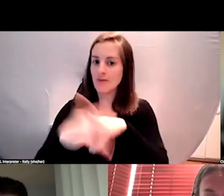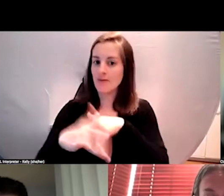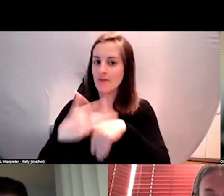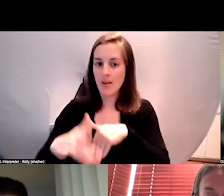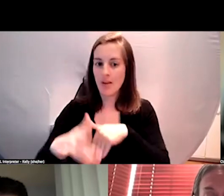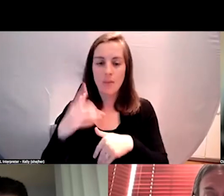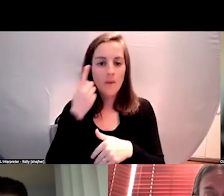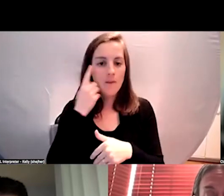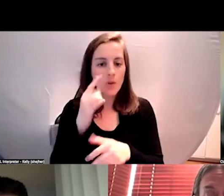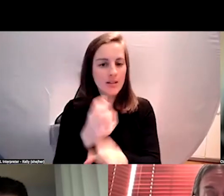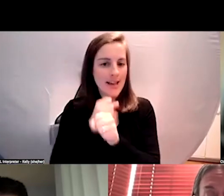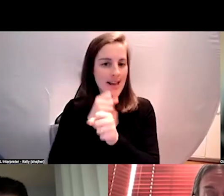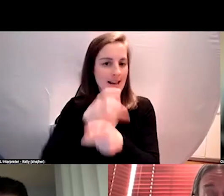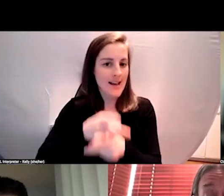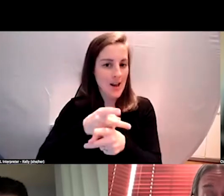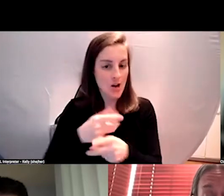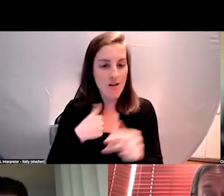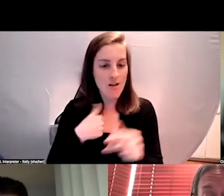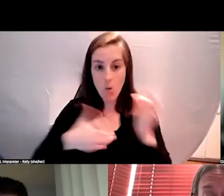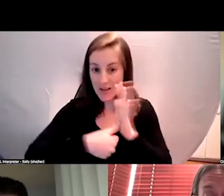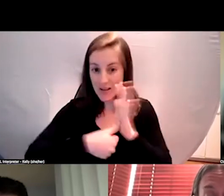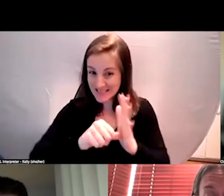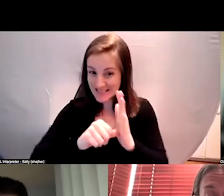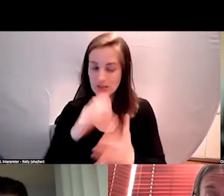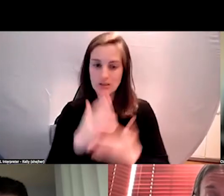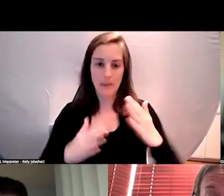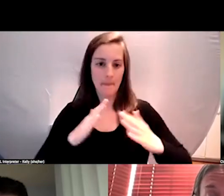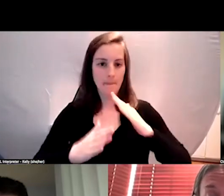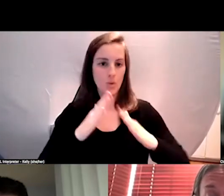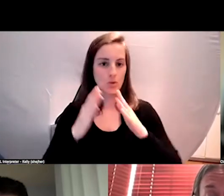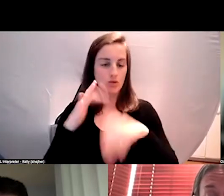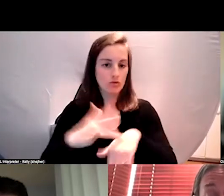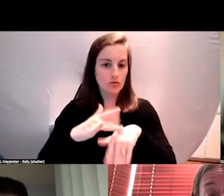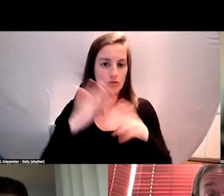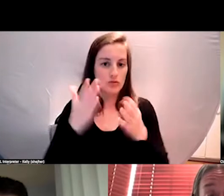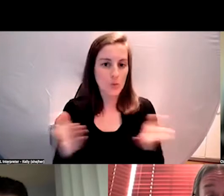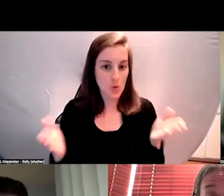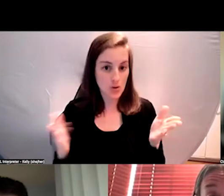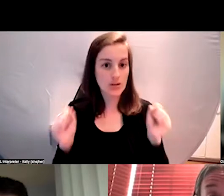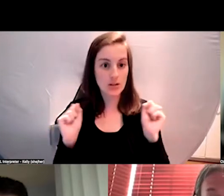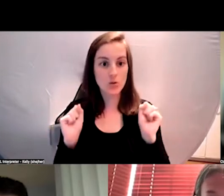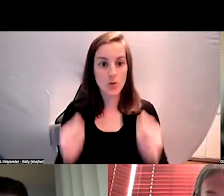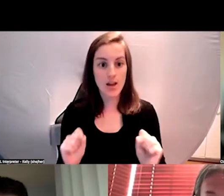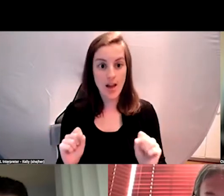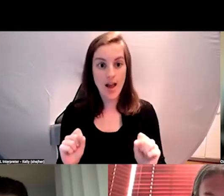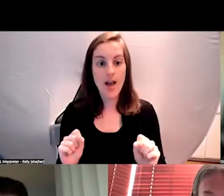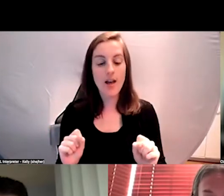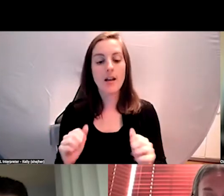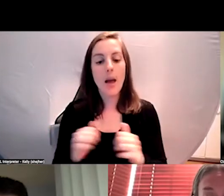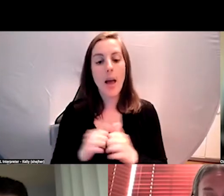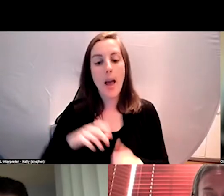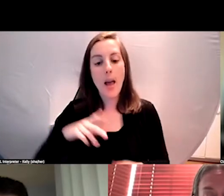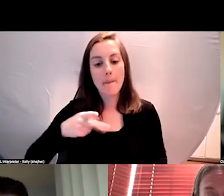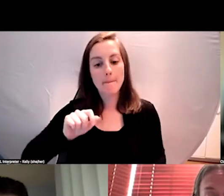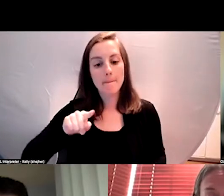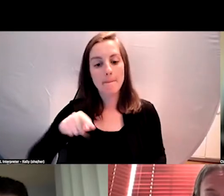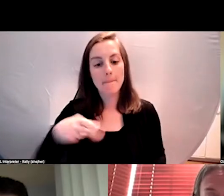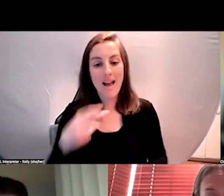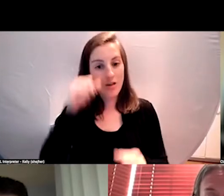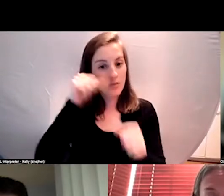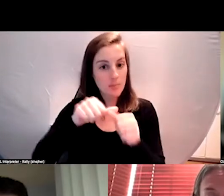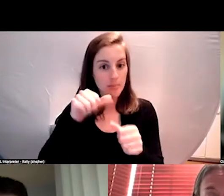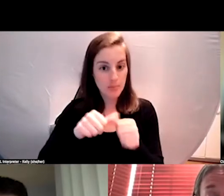I specifically want to highlight some community resources that you can explore at the Paths Remembered project, which is a health